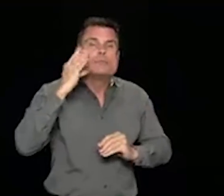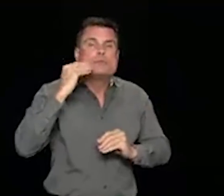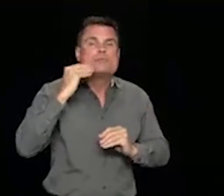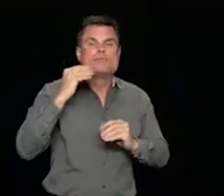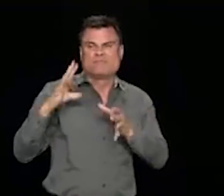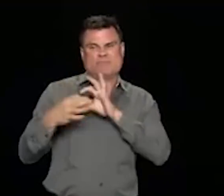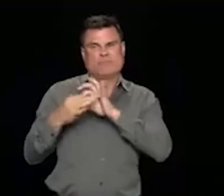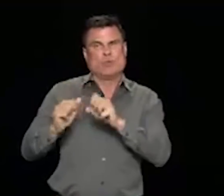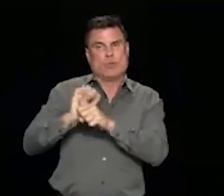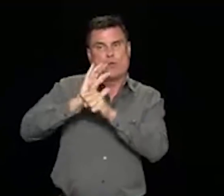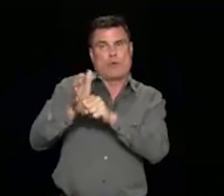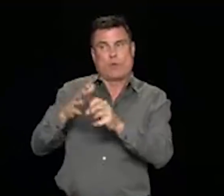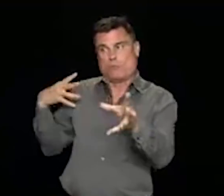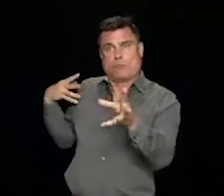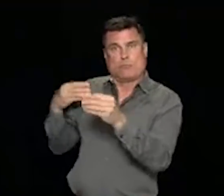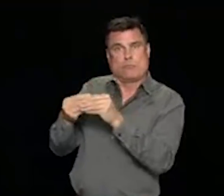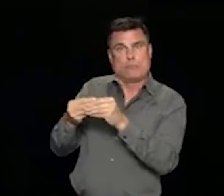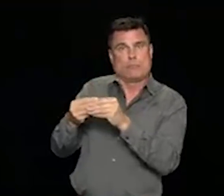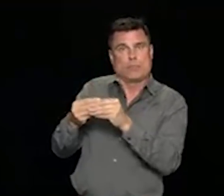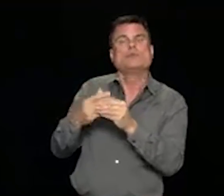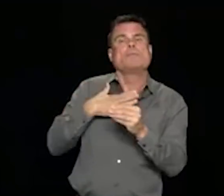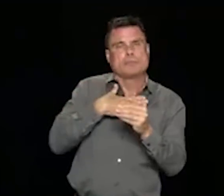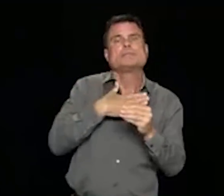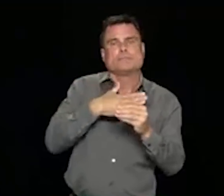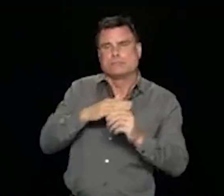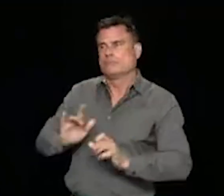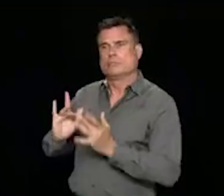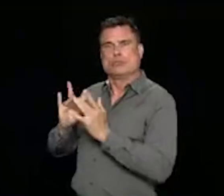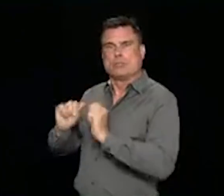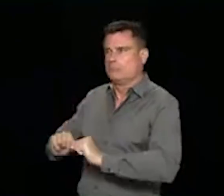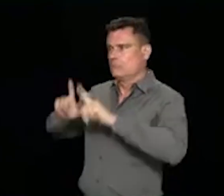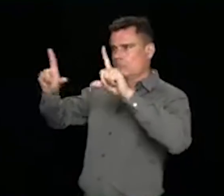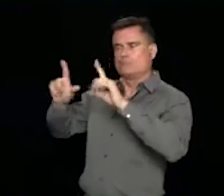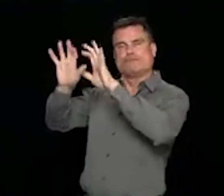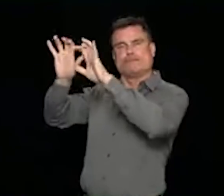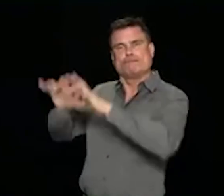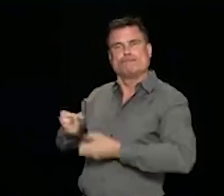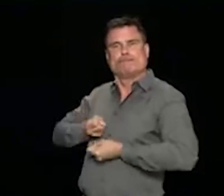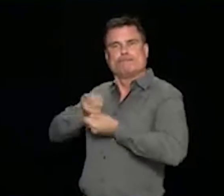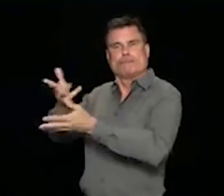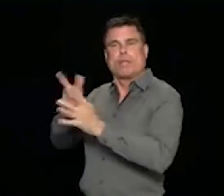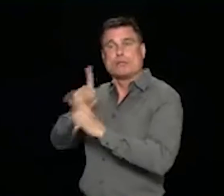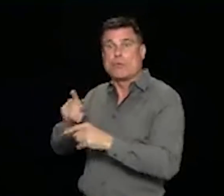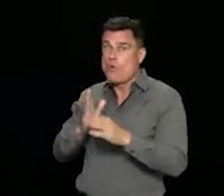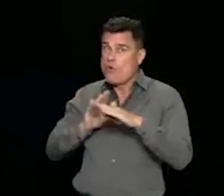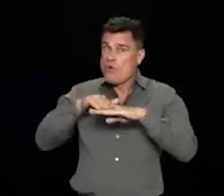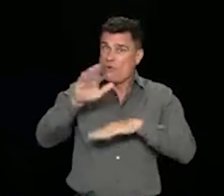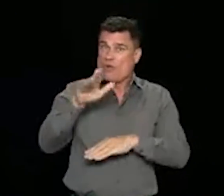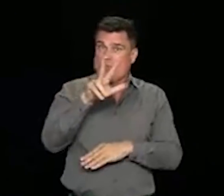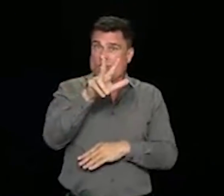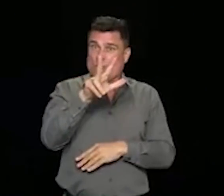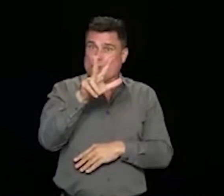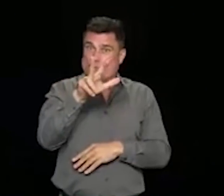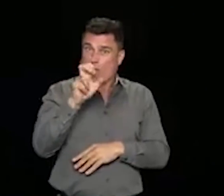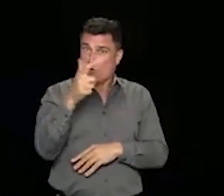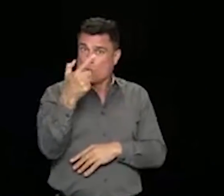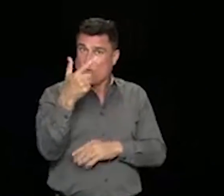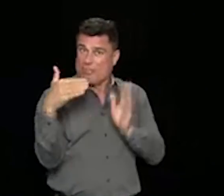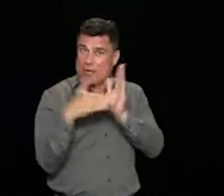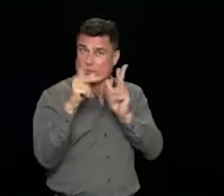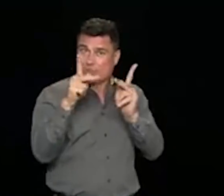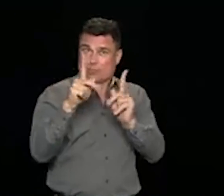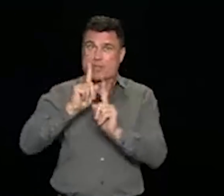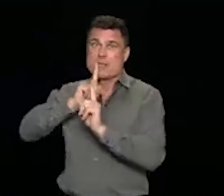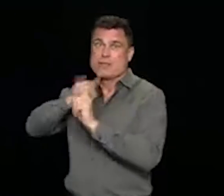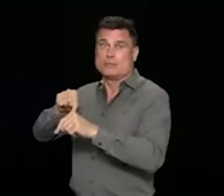our responses going forward. So it's Your Story, Our Future study. Over 321,000 people have taken it so